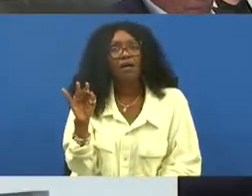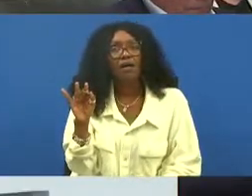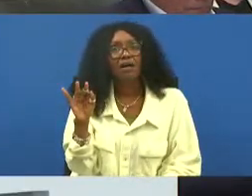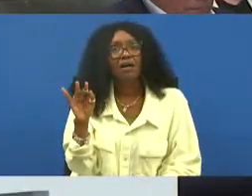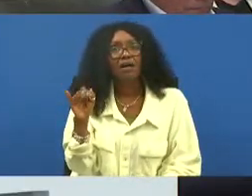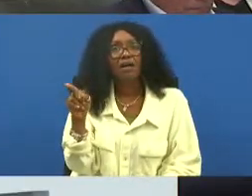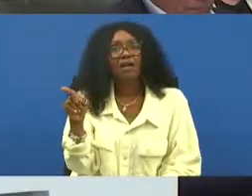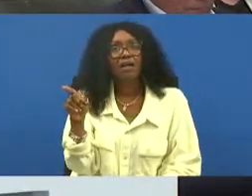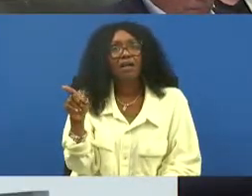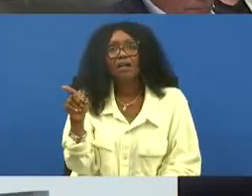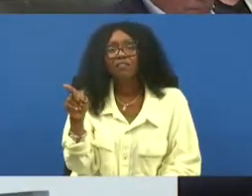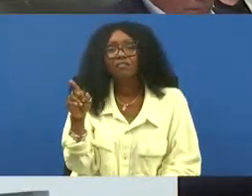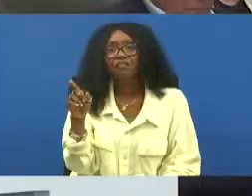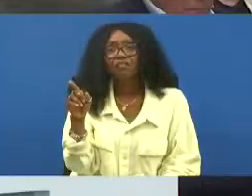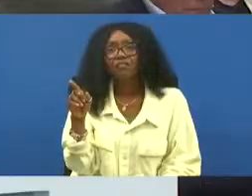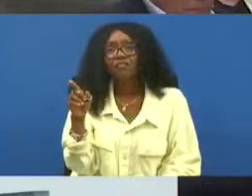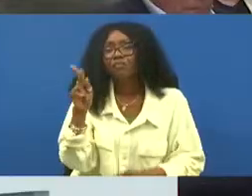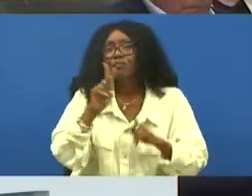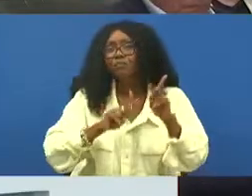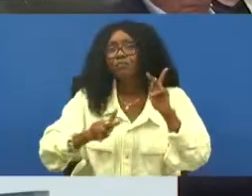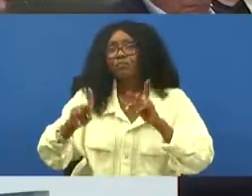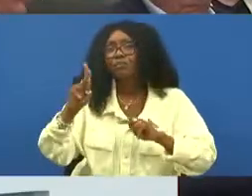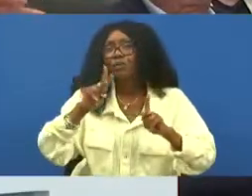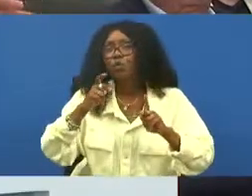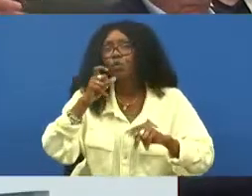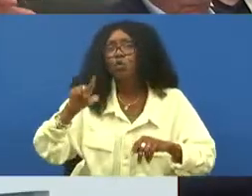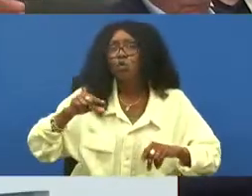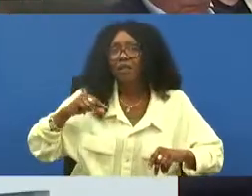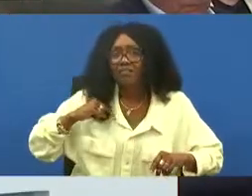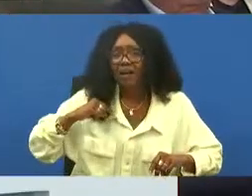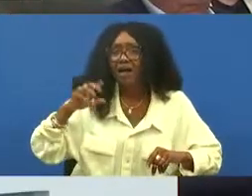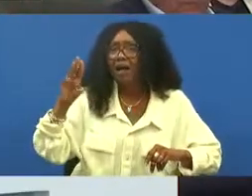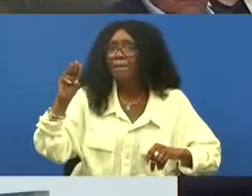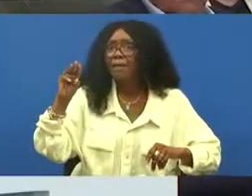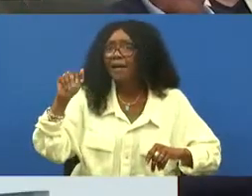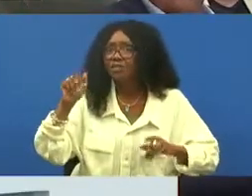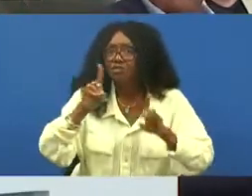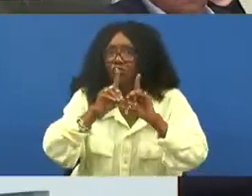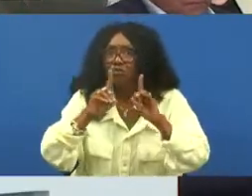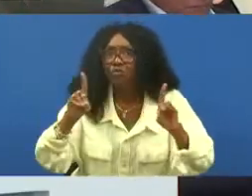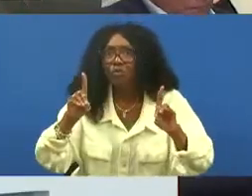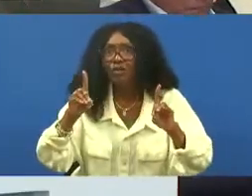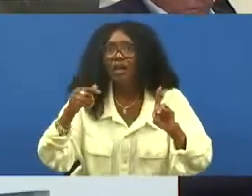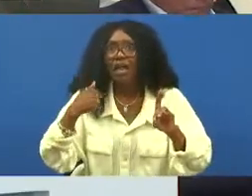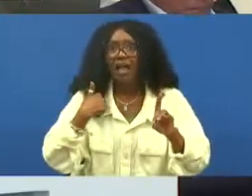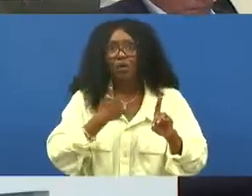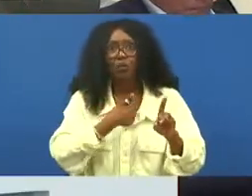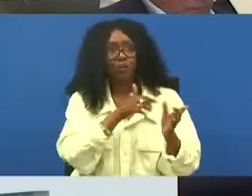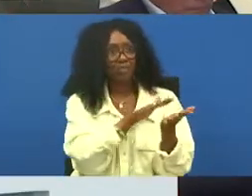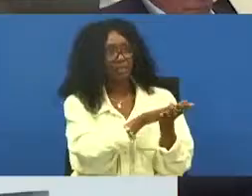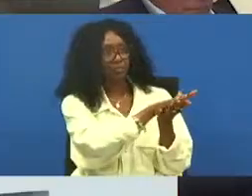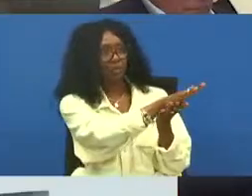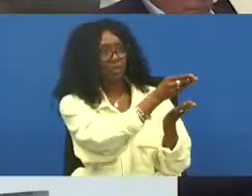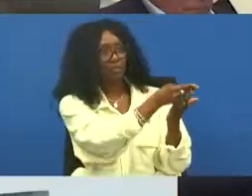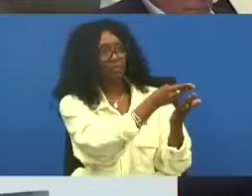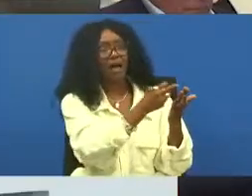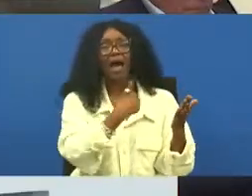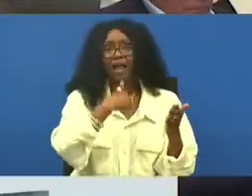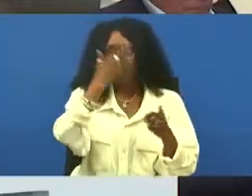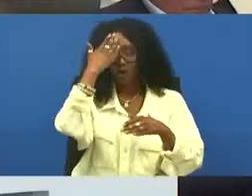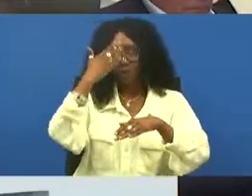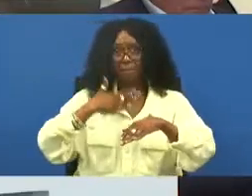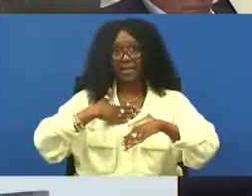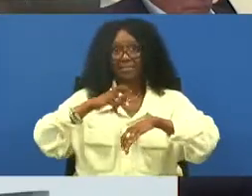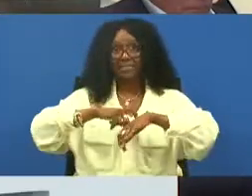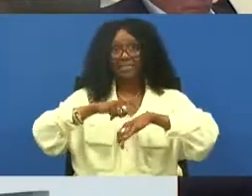individual companies or not, but you have people that are qualified with master's degrees and everything else, and we are spending money. And I know my time is up, but I'm going to say